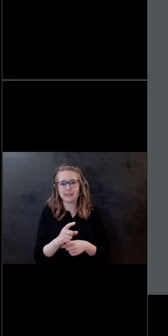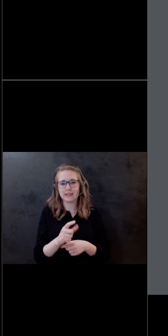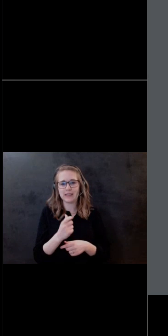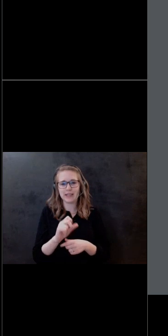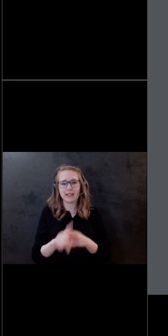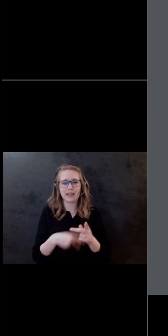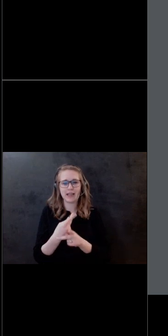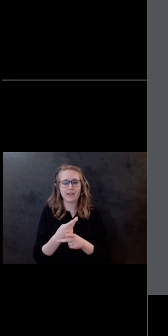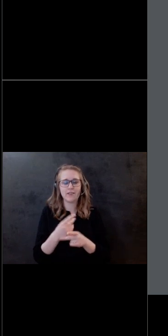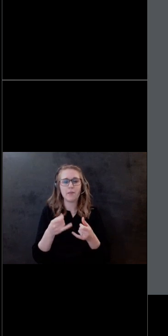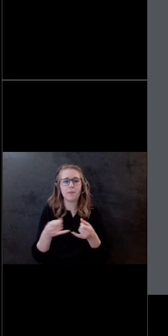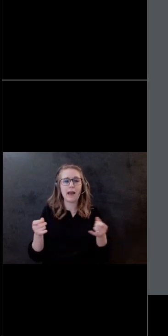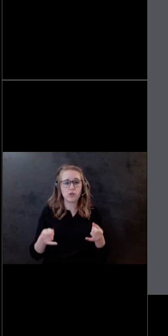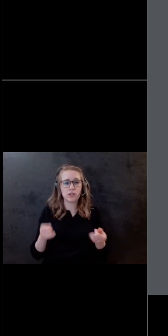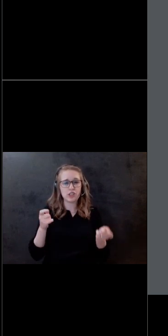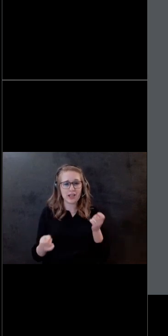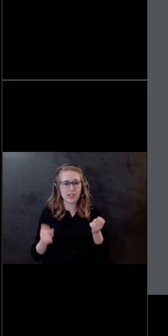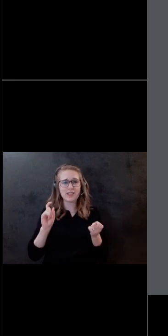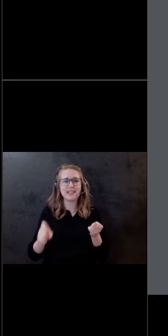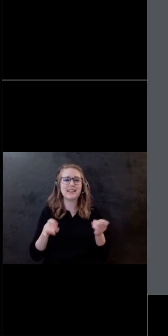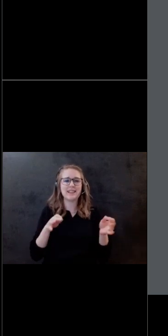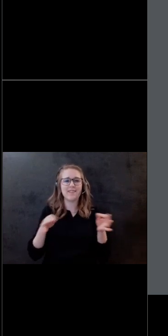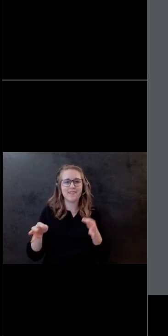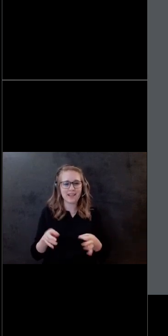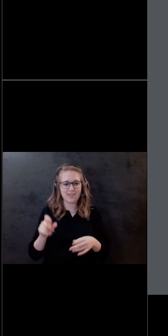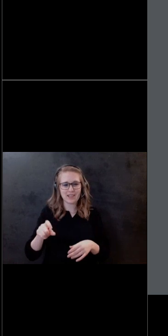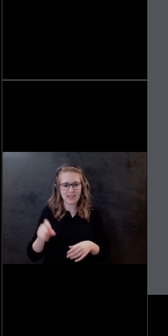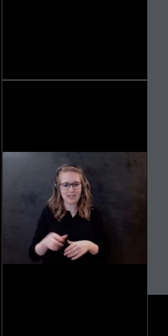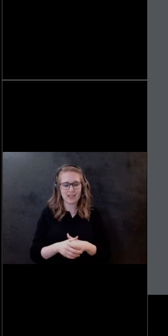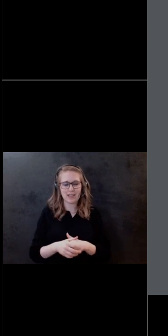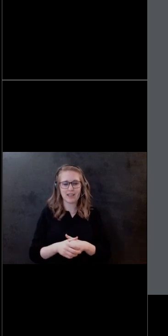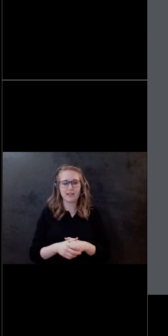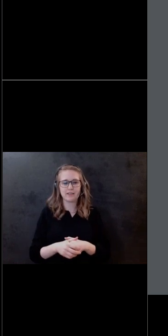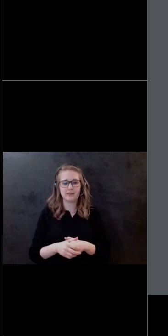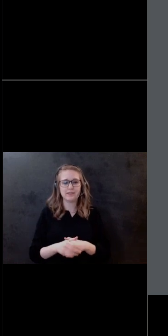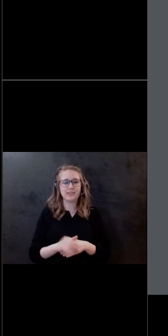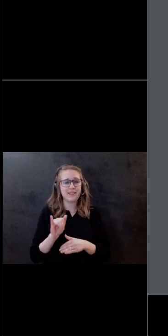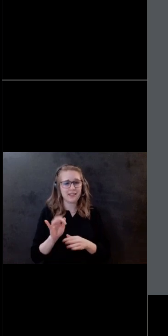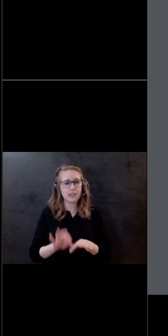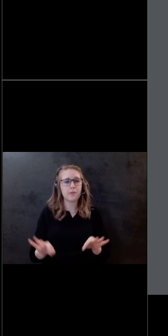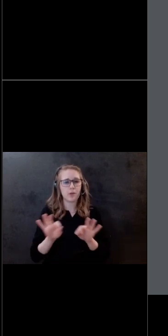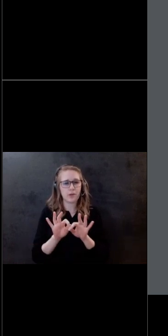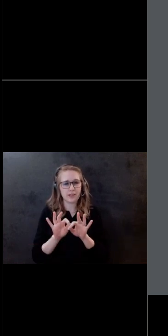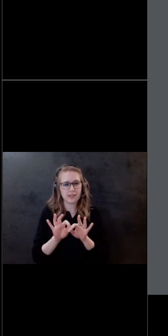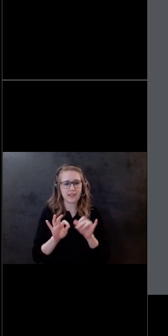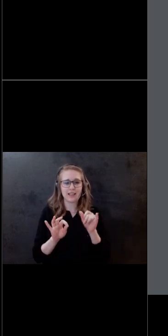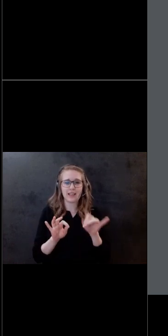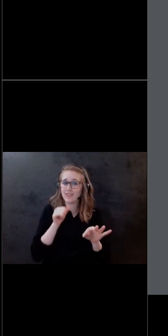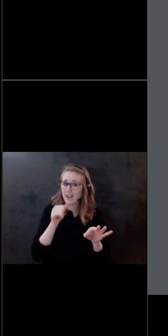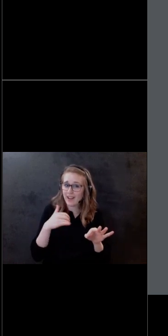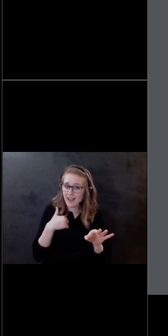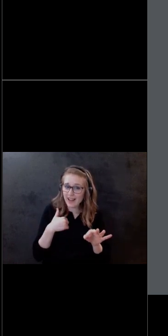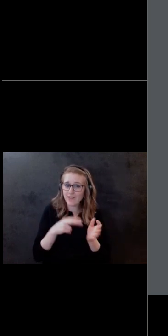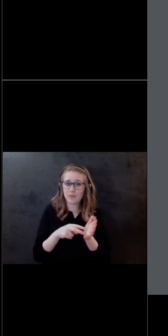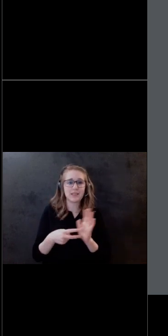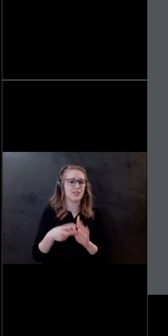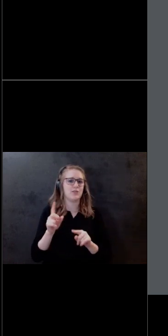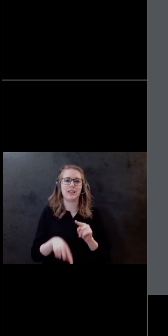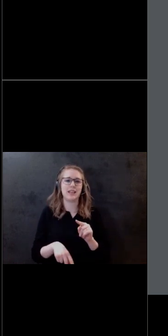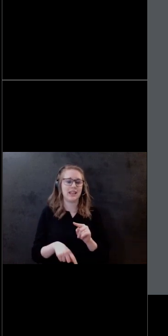change. You need to have the finding of necessity. And that is important, because if you don't have that, you can't